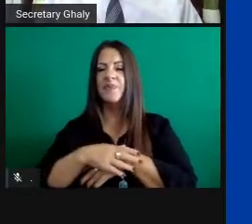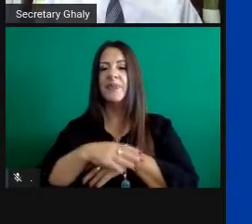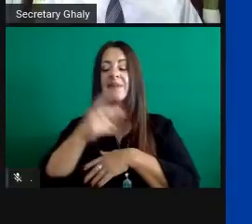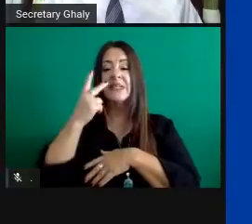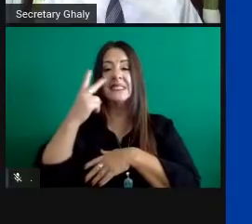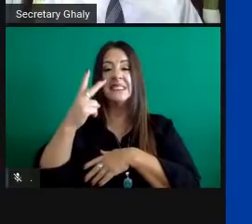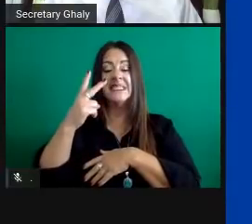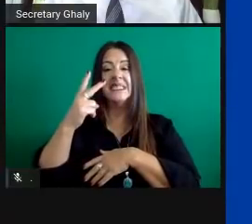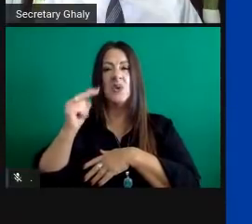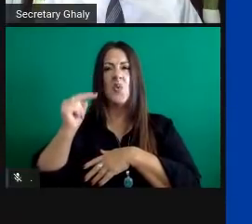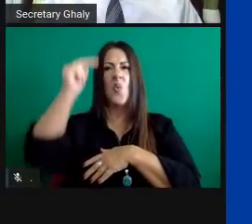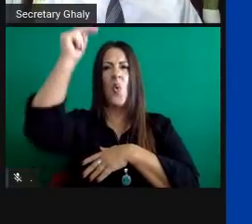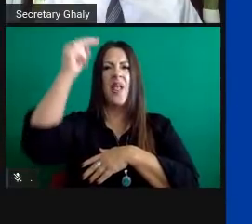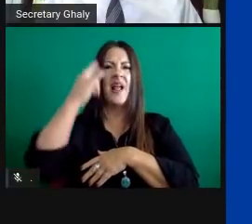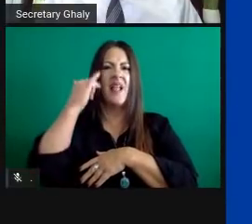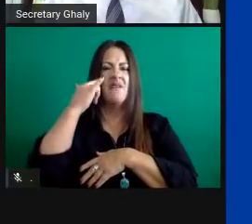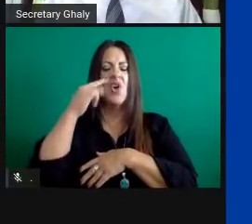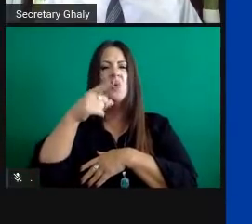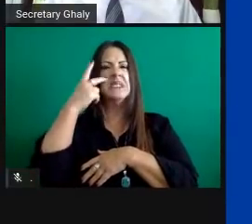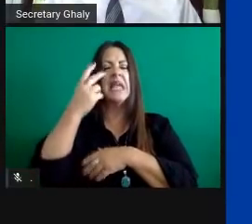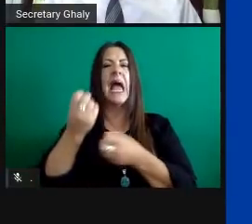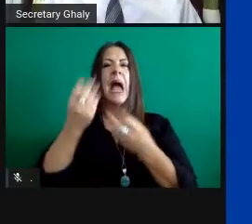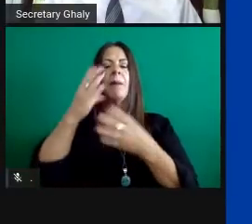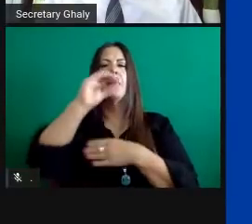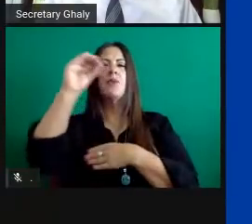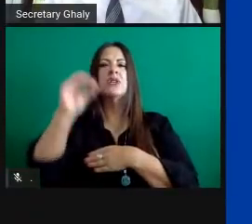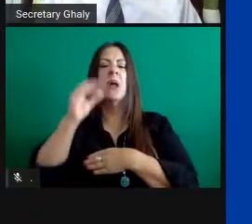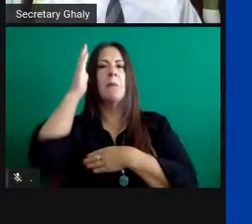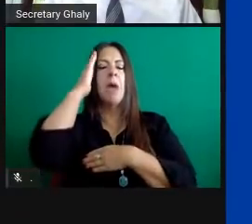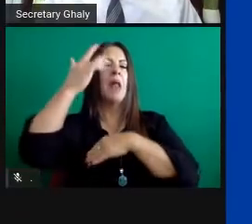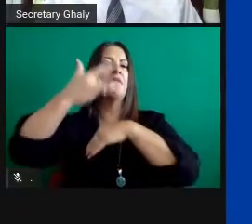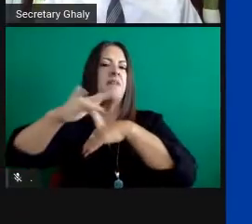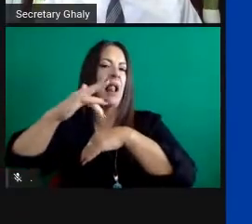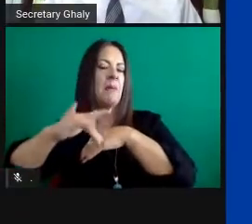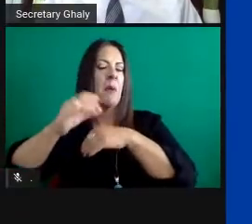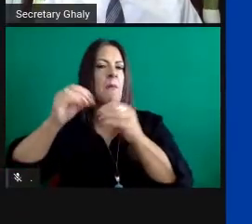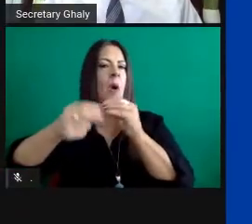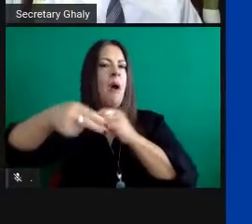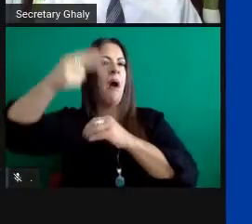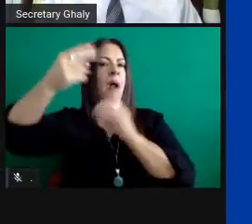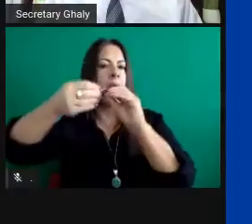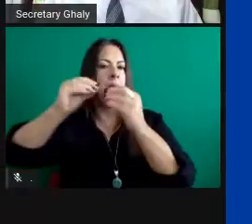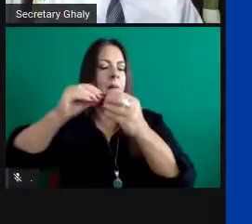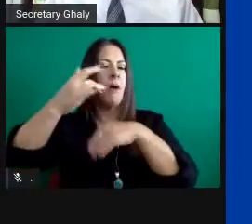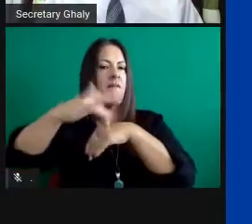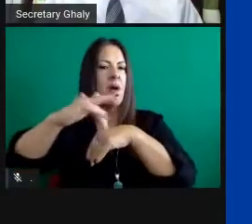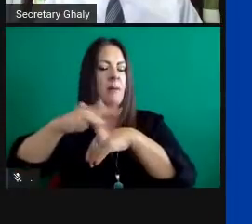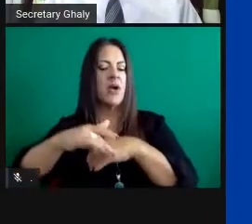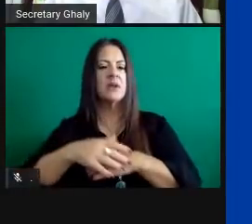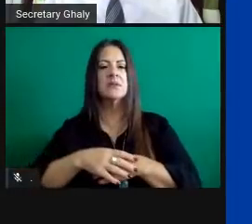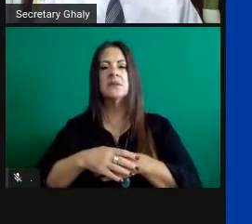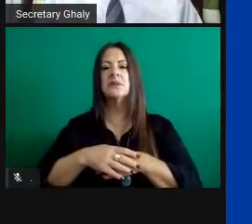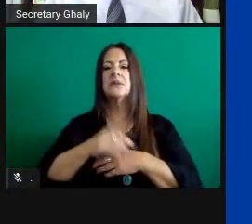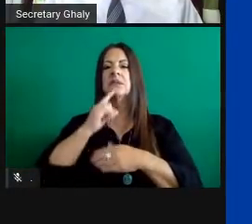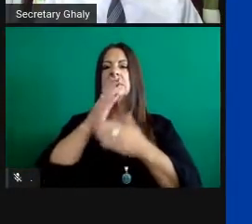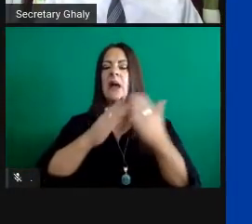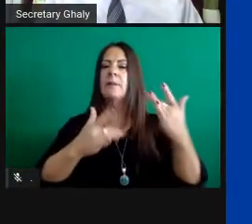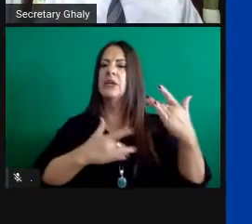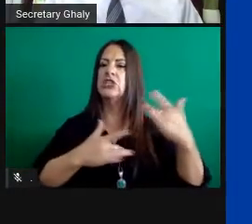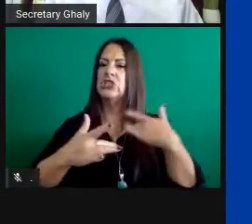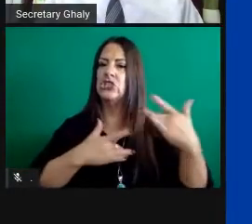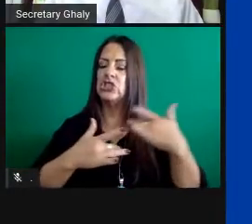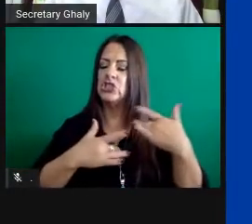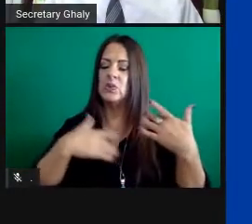see higher percentage of beds open, but even in those areas, some significant concern. And I'll remind you